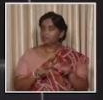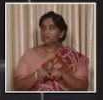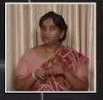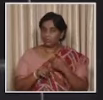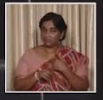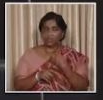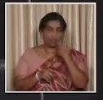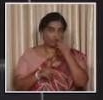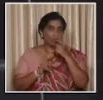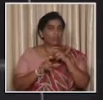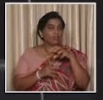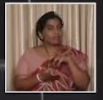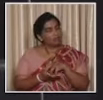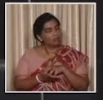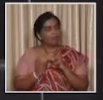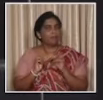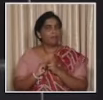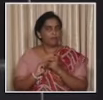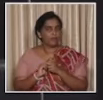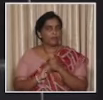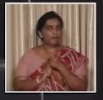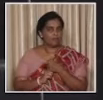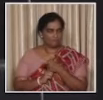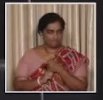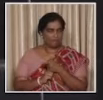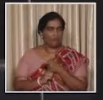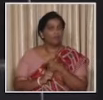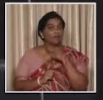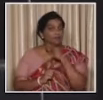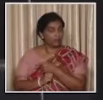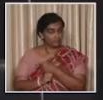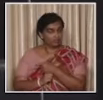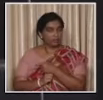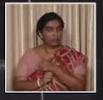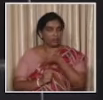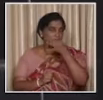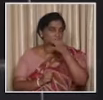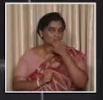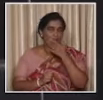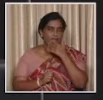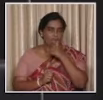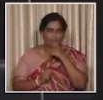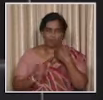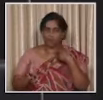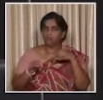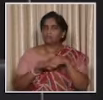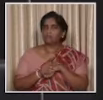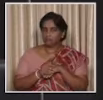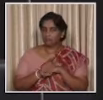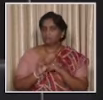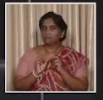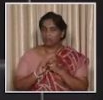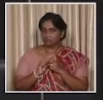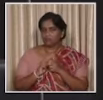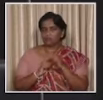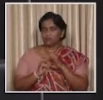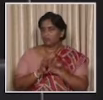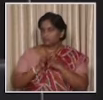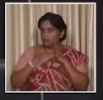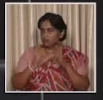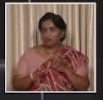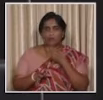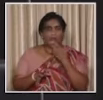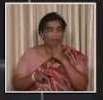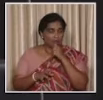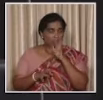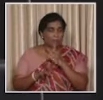district. This issue of salt water intrusion is a common problem in most of these water schemes.